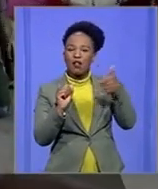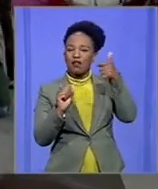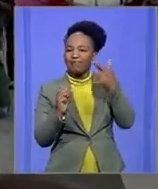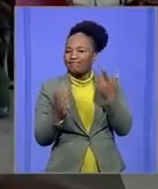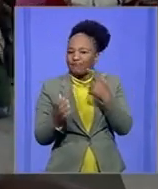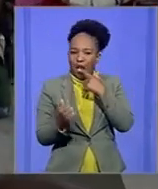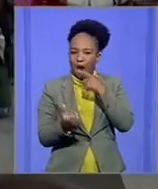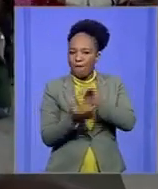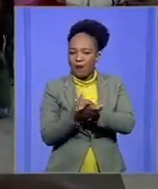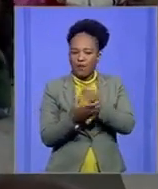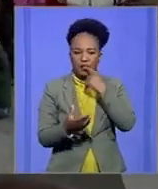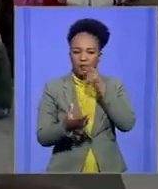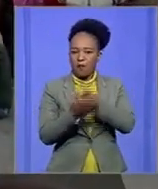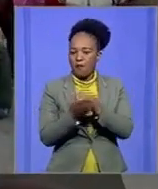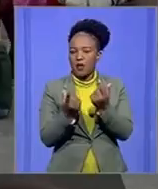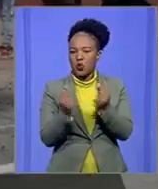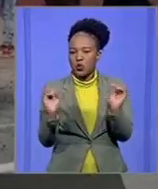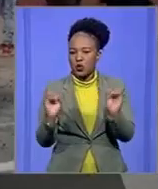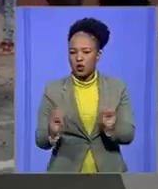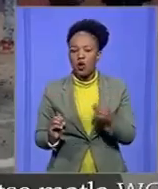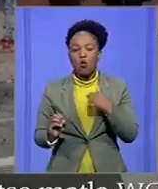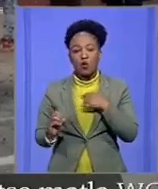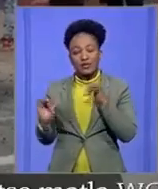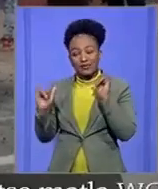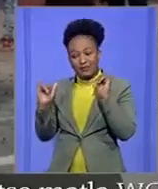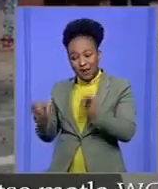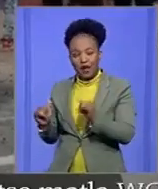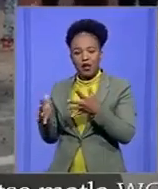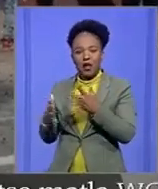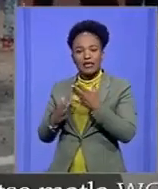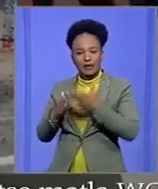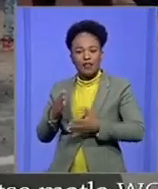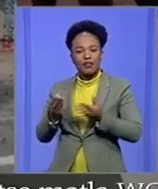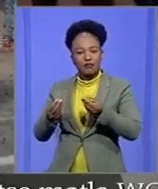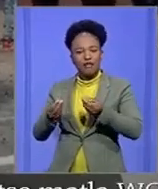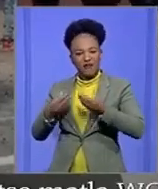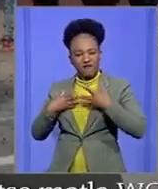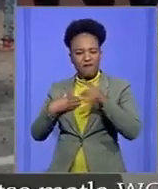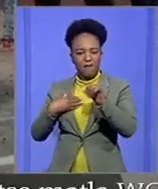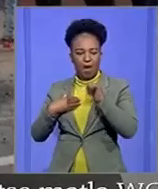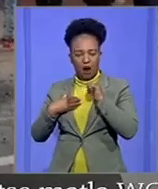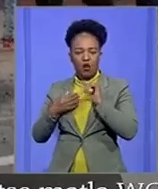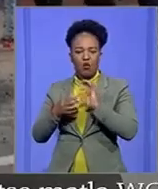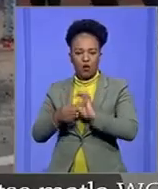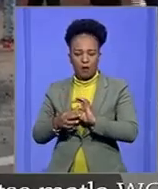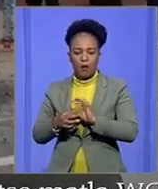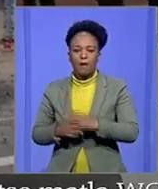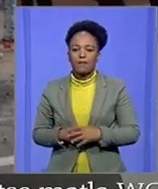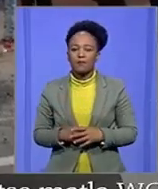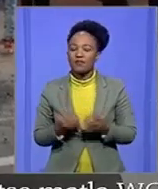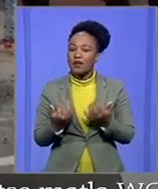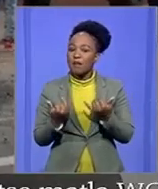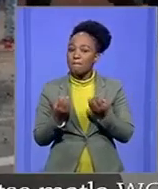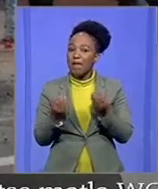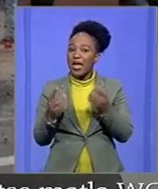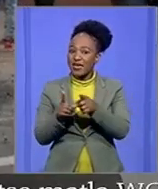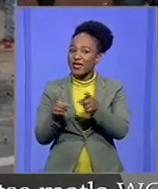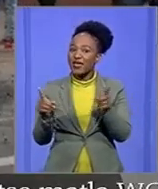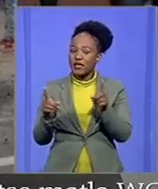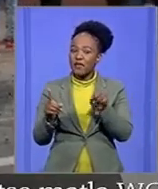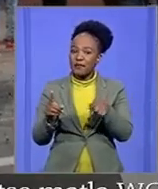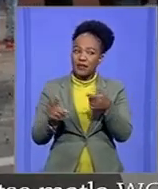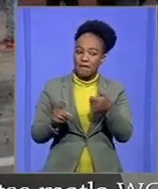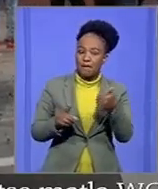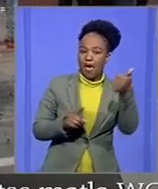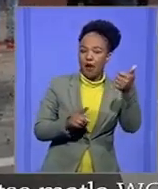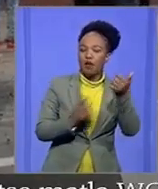are staying here until we're getting our structure. Boholo wa mahlatsipa a dikgohola ke barutwana ba lokelang go khutlela dikolong ka la bobedi ka